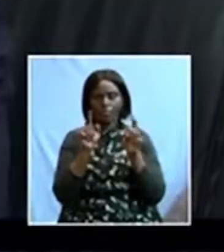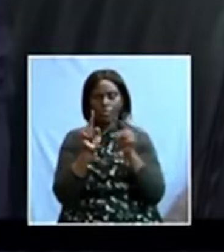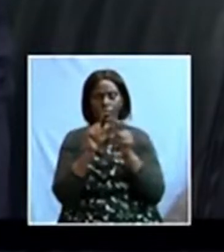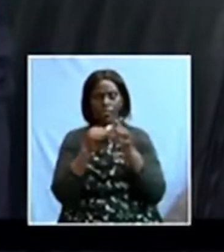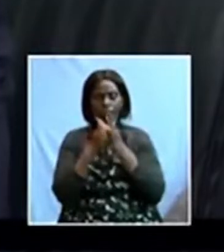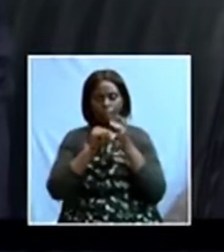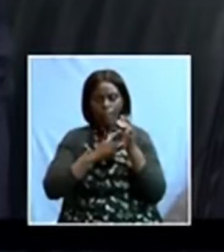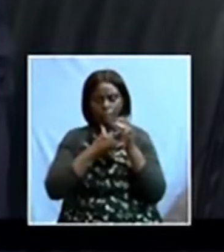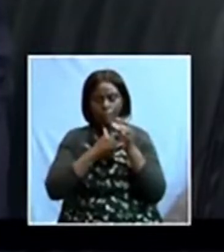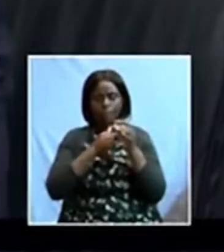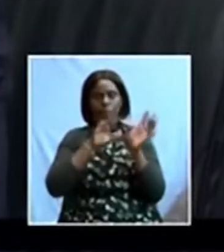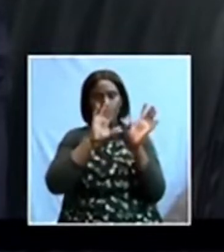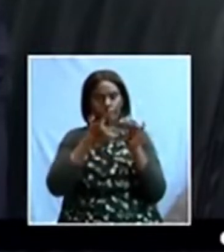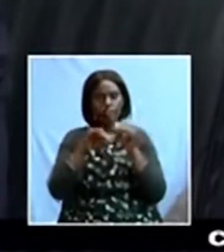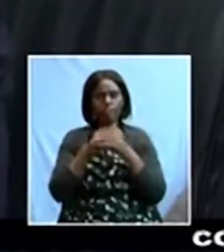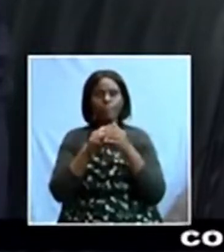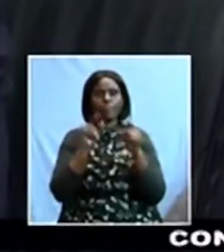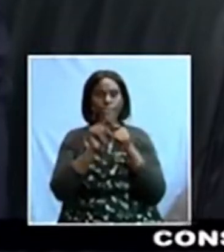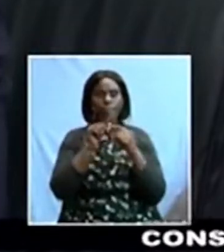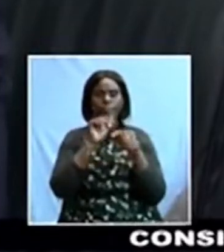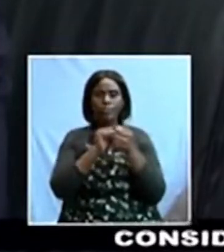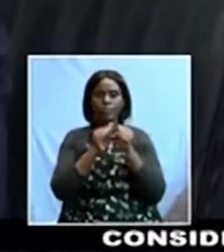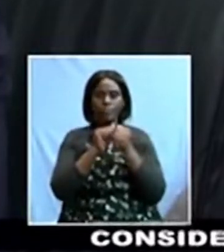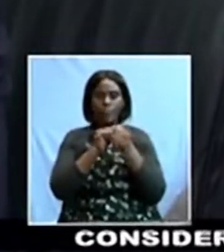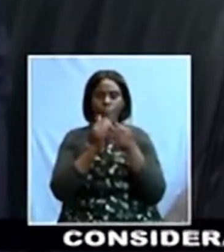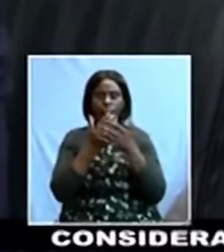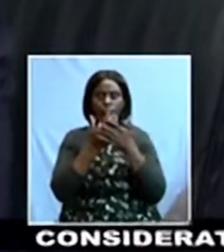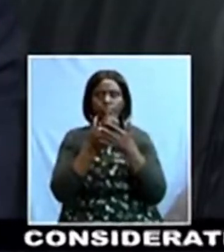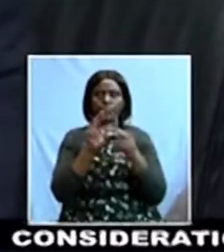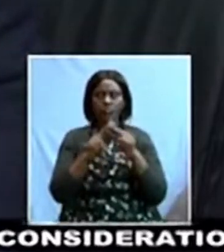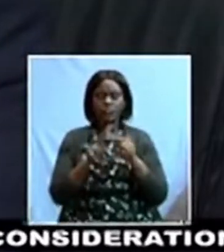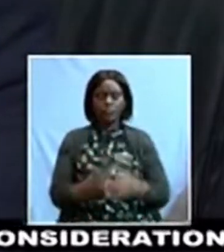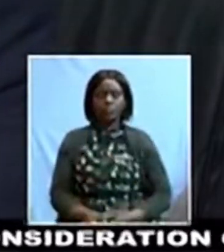how we graduated this query. I submit here.